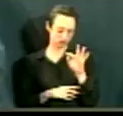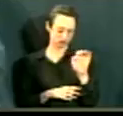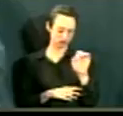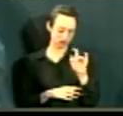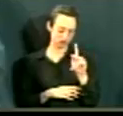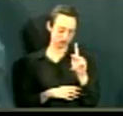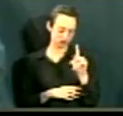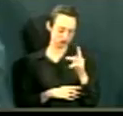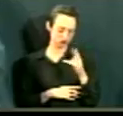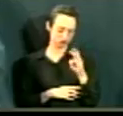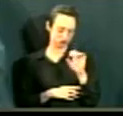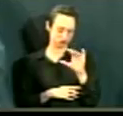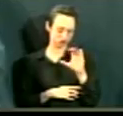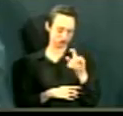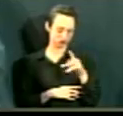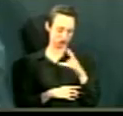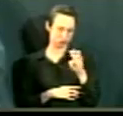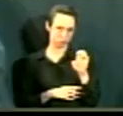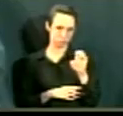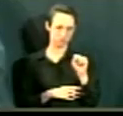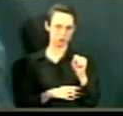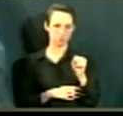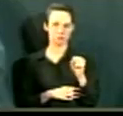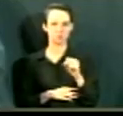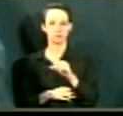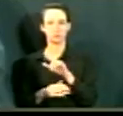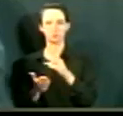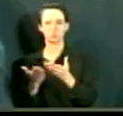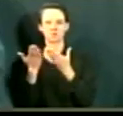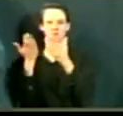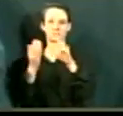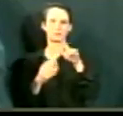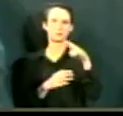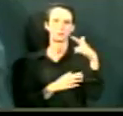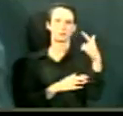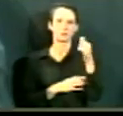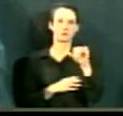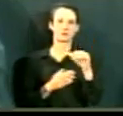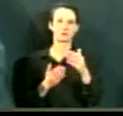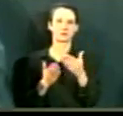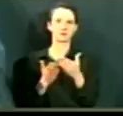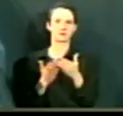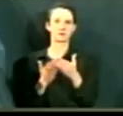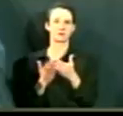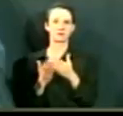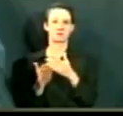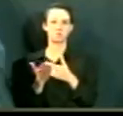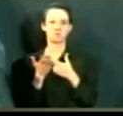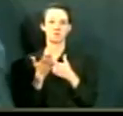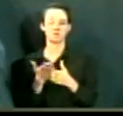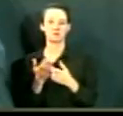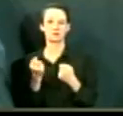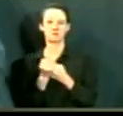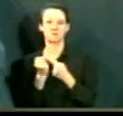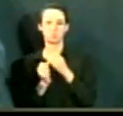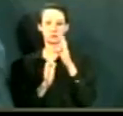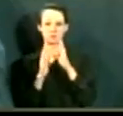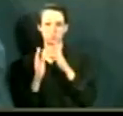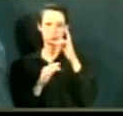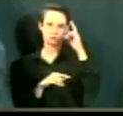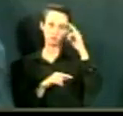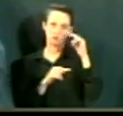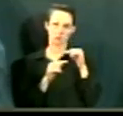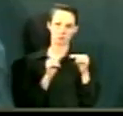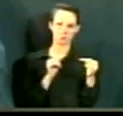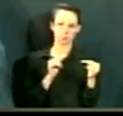Motion by Mr. Norman, second by Ms. Roundtree. Any discussion? All in favor say aye. Aye. All